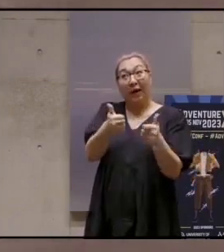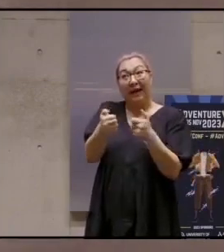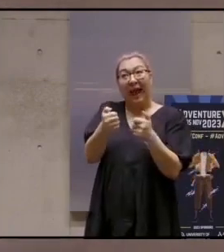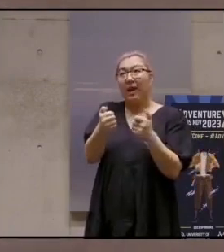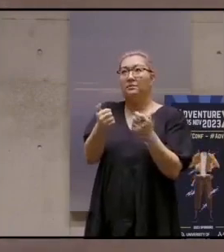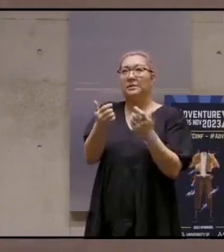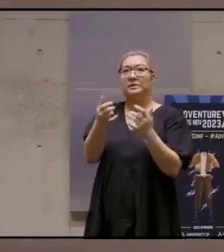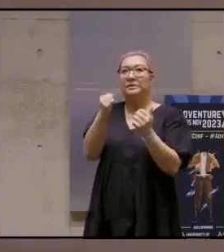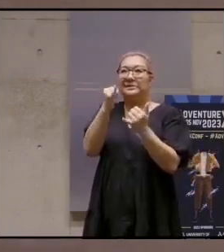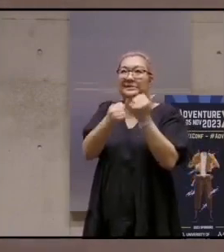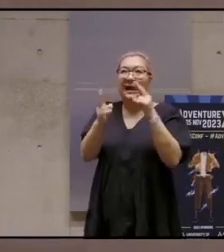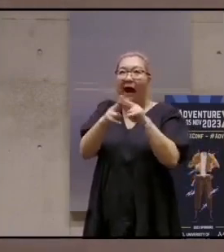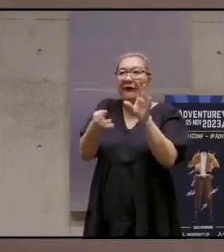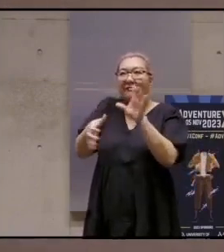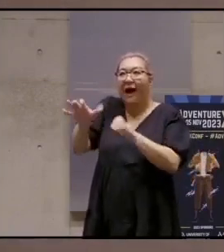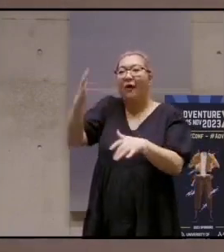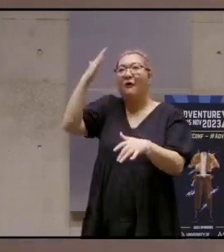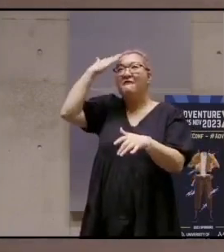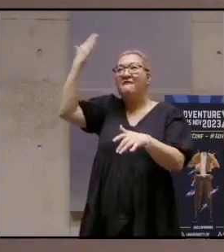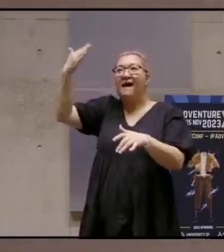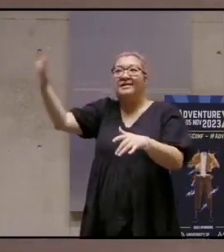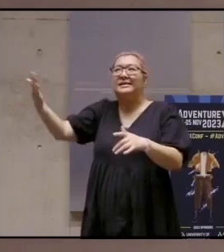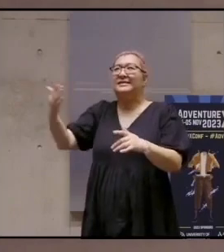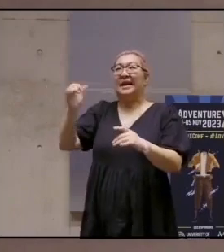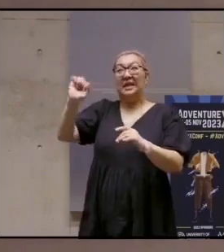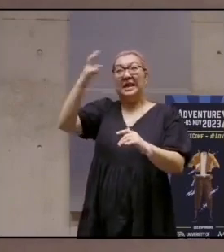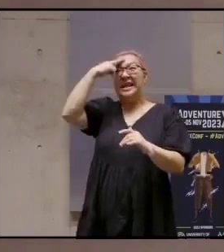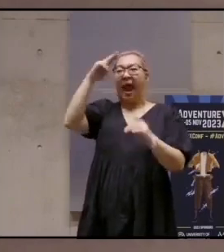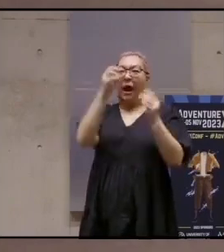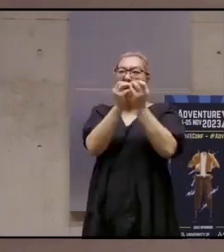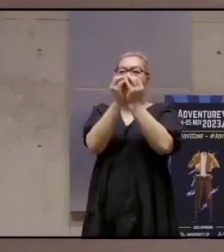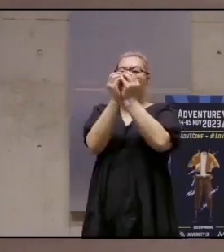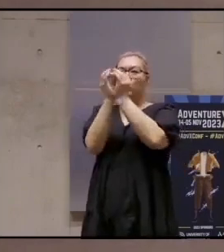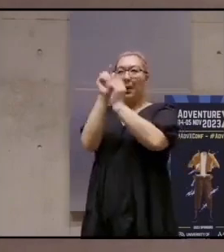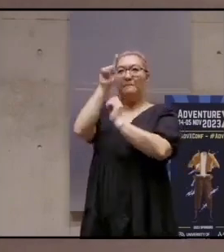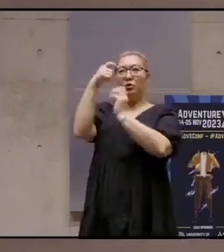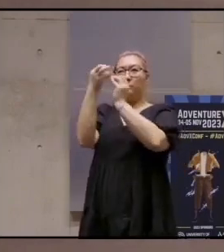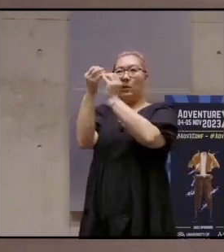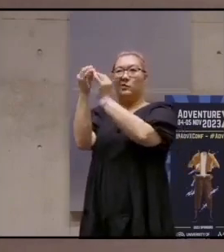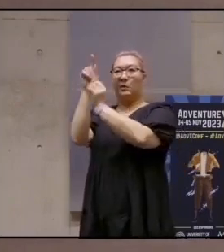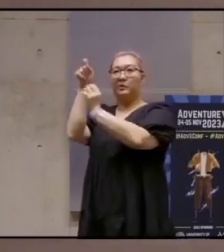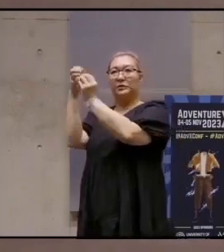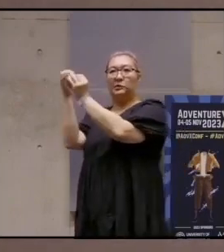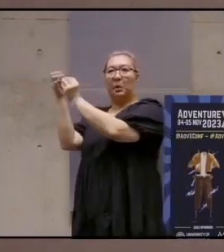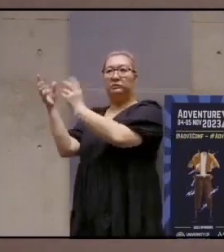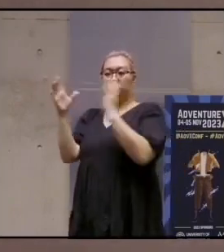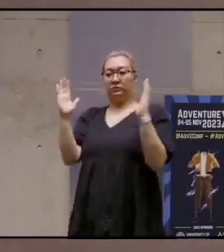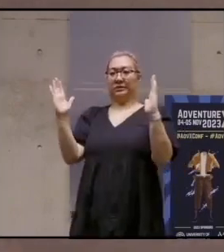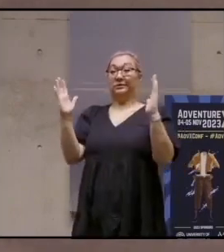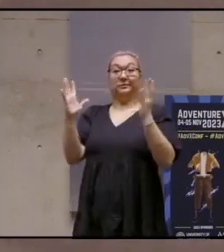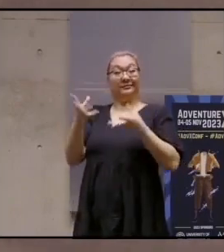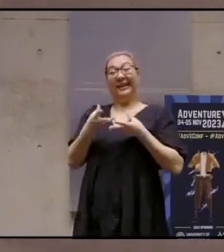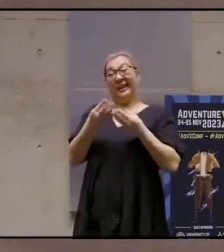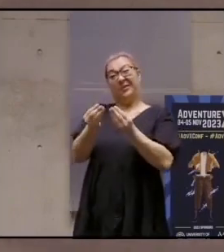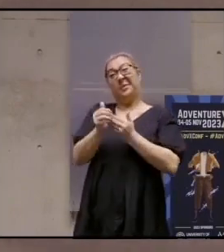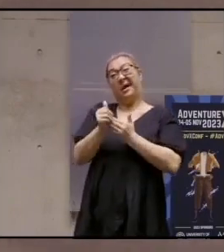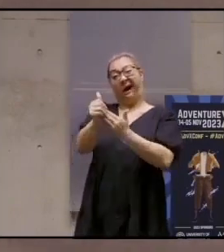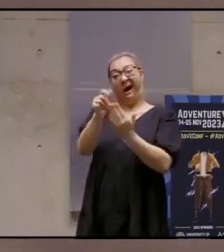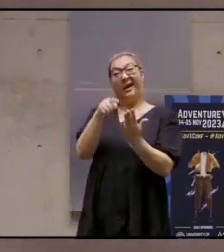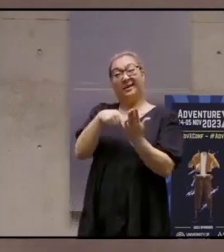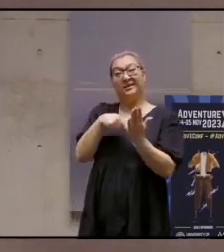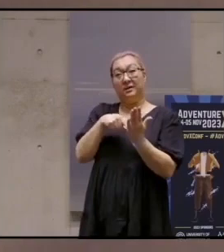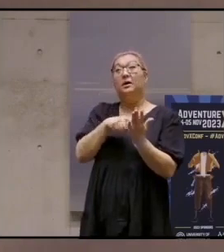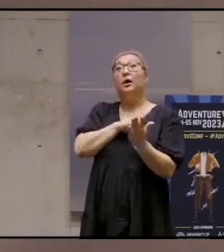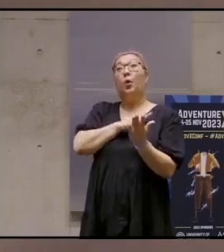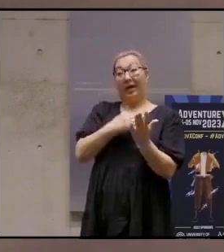lot of apostrophes. Throw them a bone, give them a hand, and let them prepare. Especially if they have done, if the actor has done their job and read the